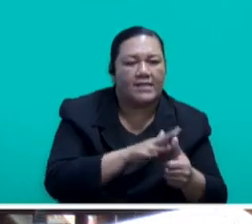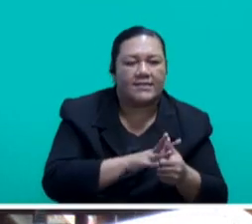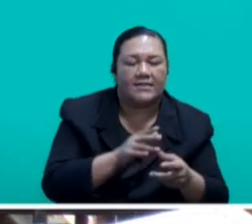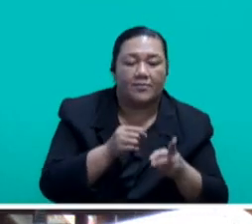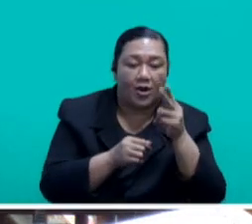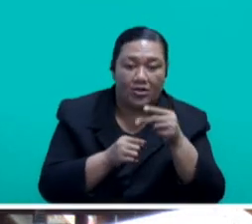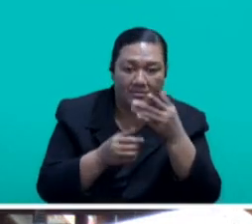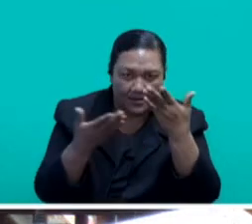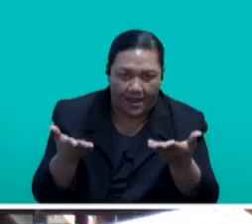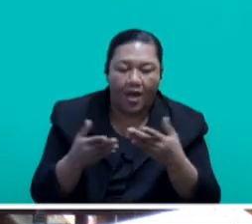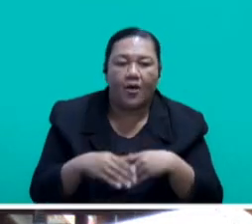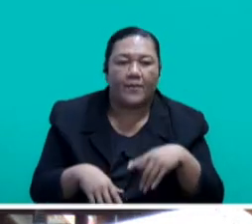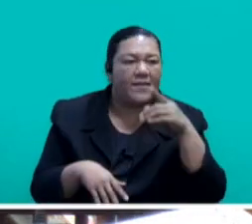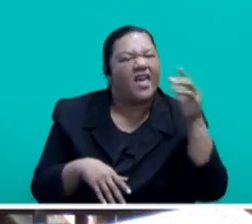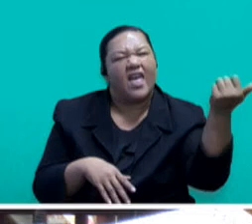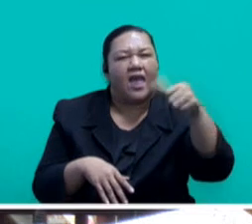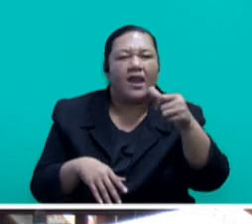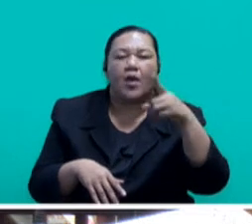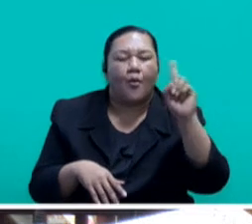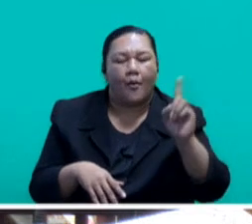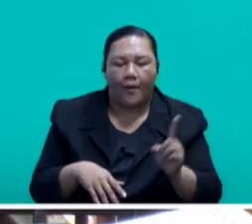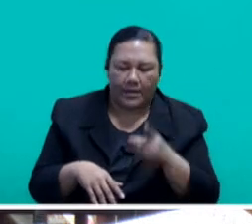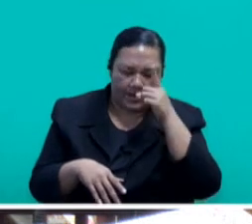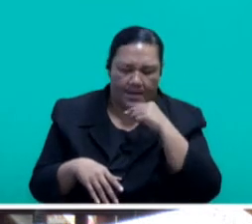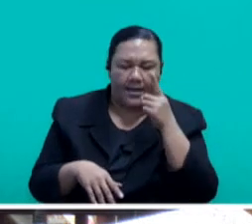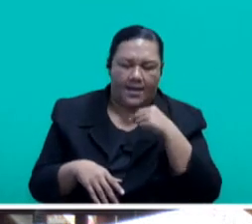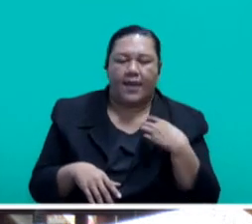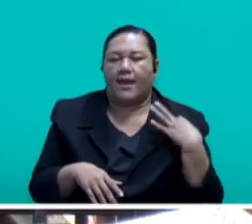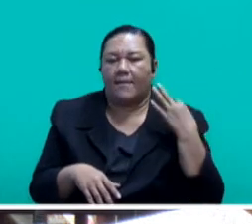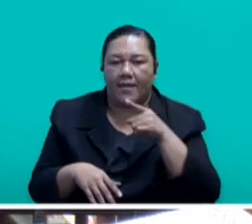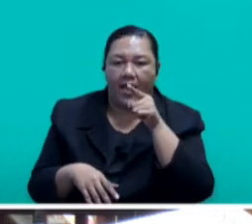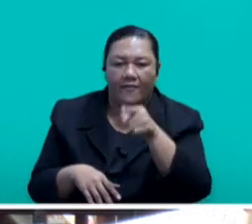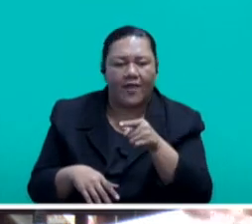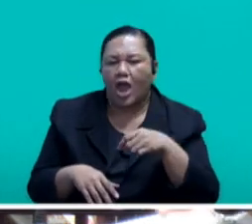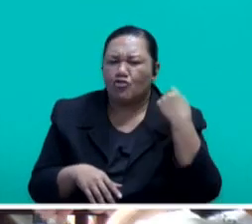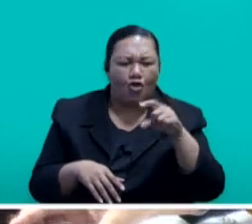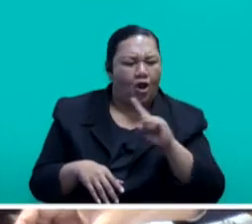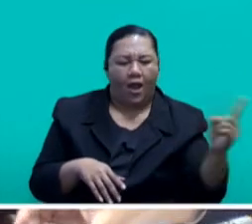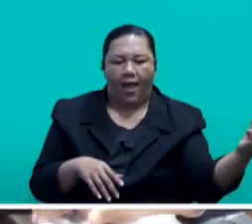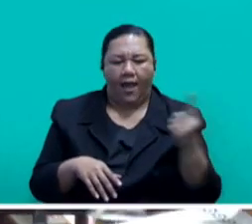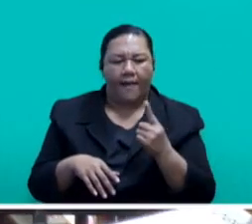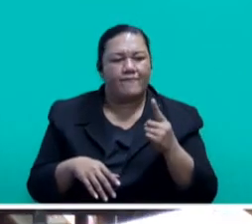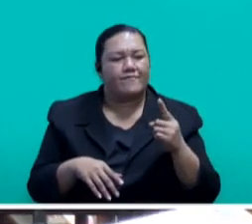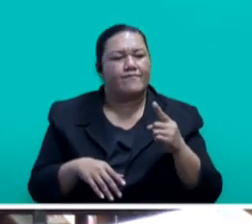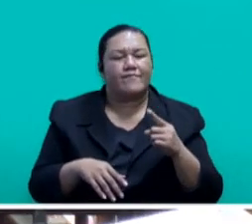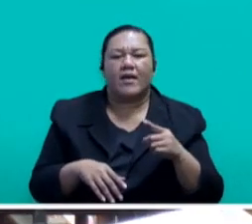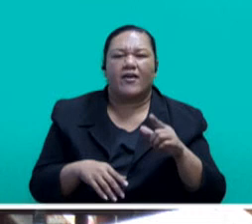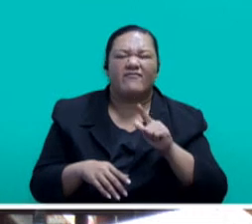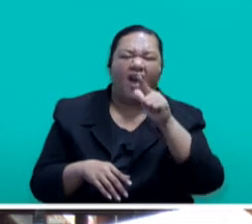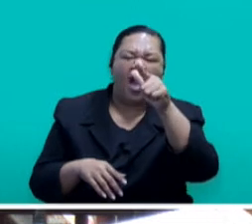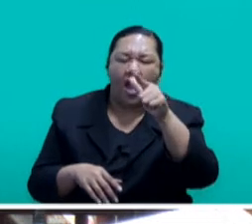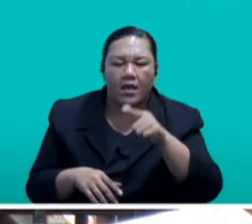now apply for state land leases without leaving the comfort of their homes, their businesses or farms, and is readily